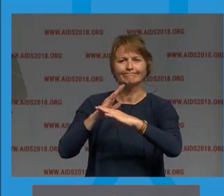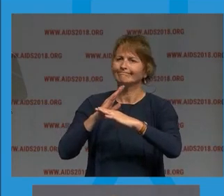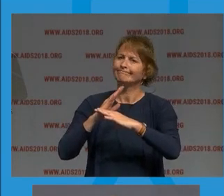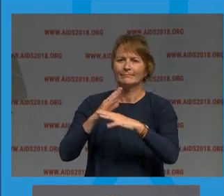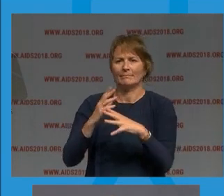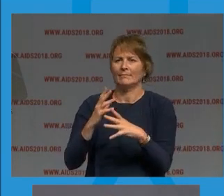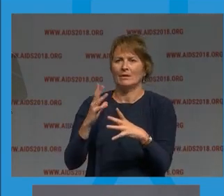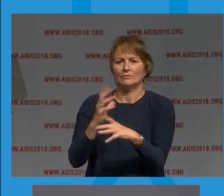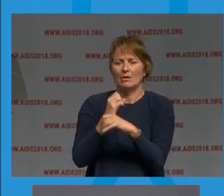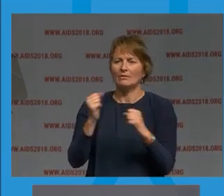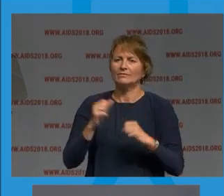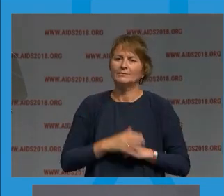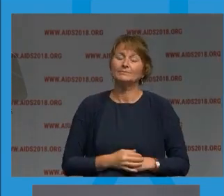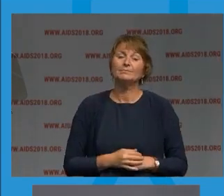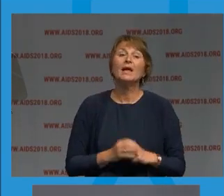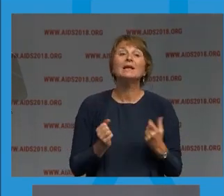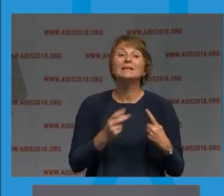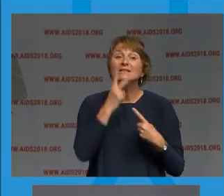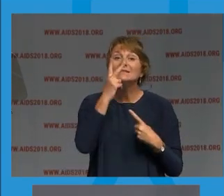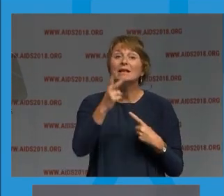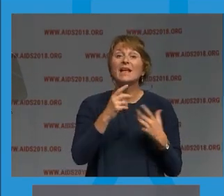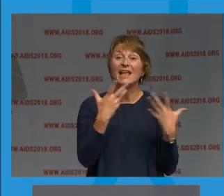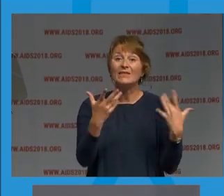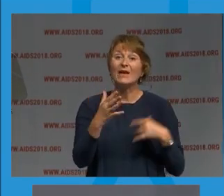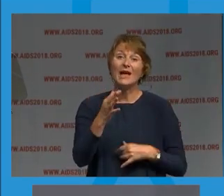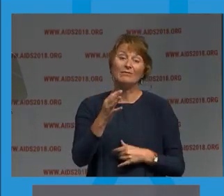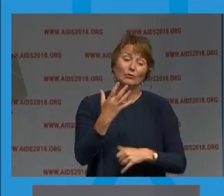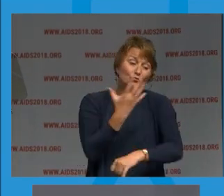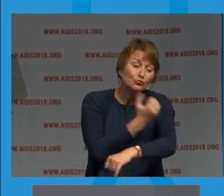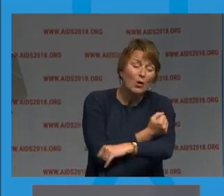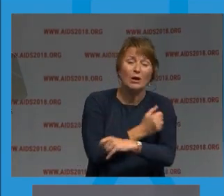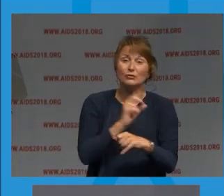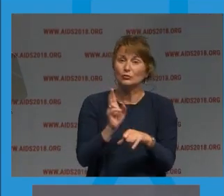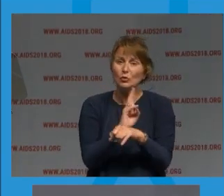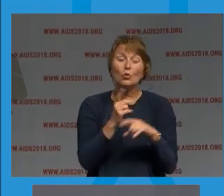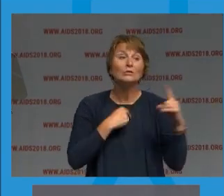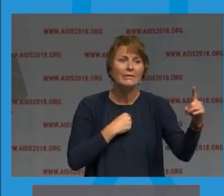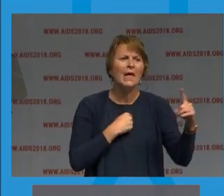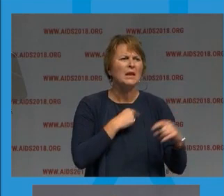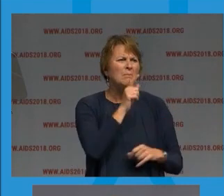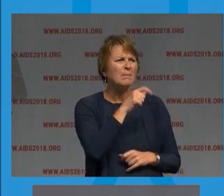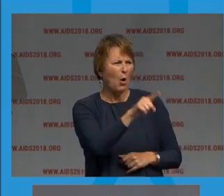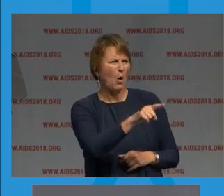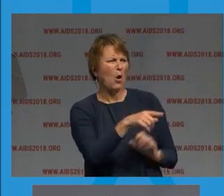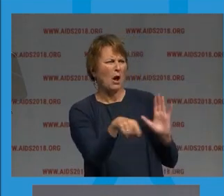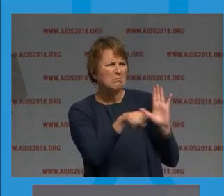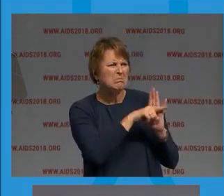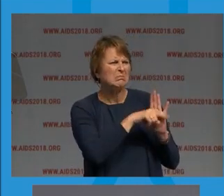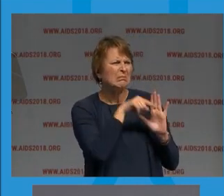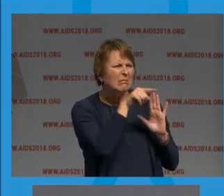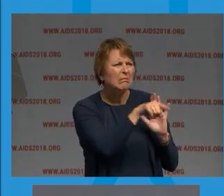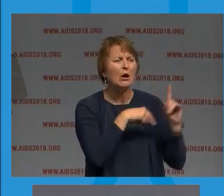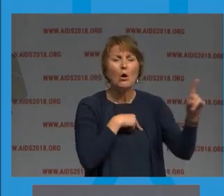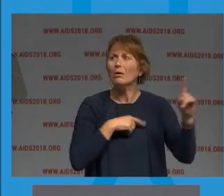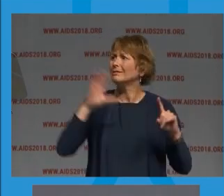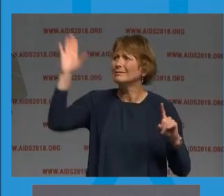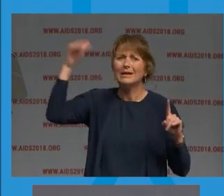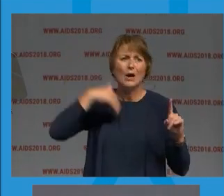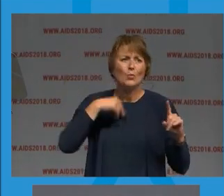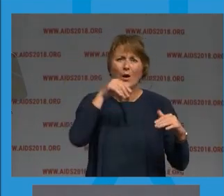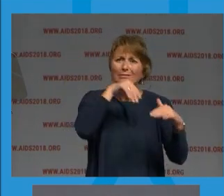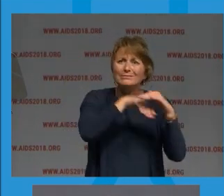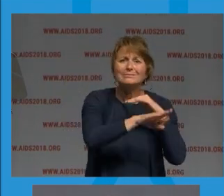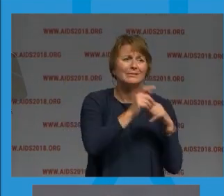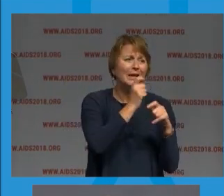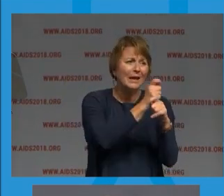discrimination associated with the use of illicit drugs often create significant barriers for people trying to access HIV prevention, care,